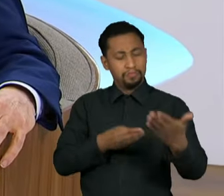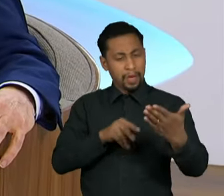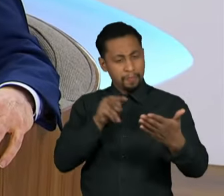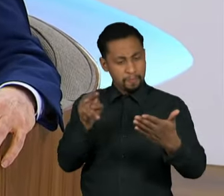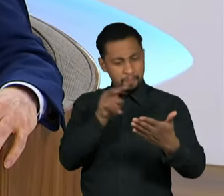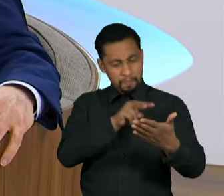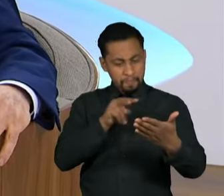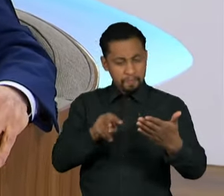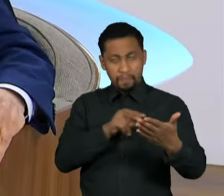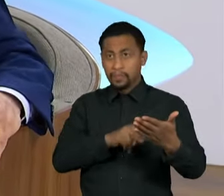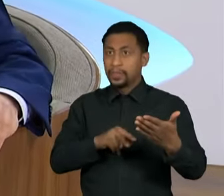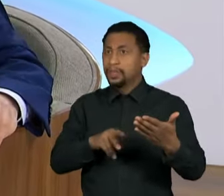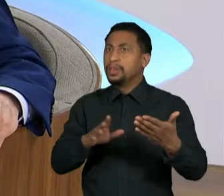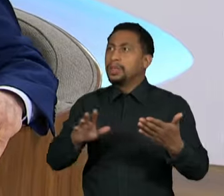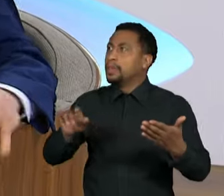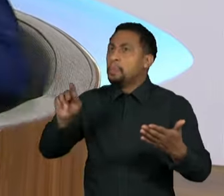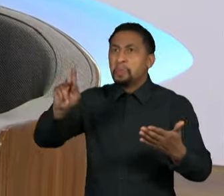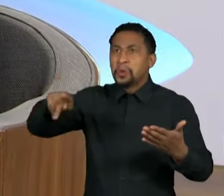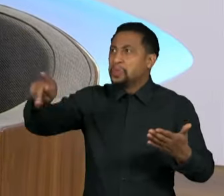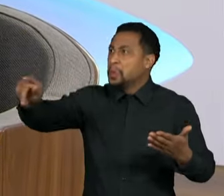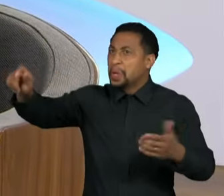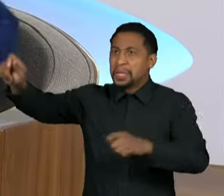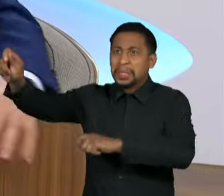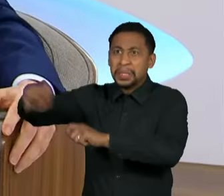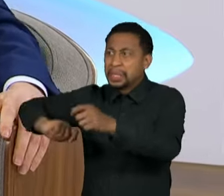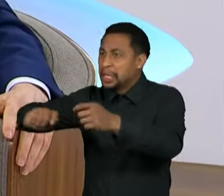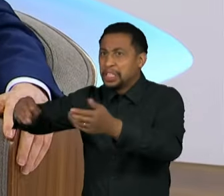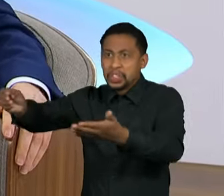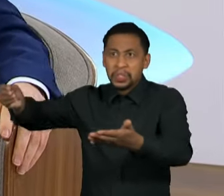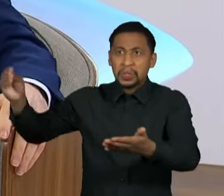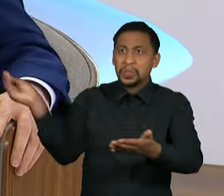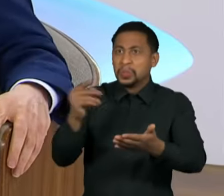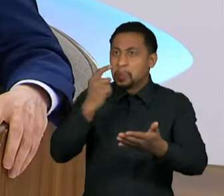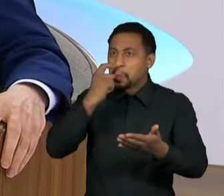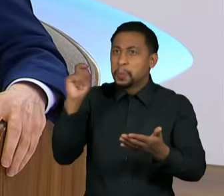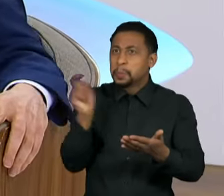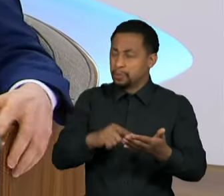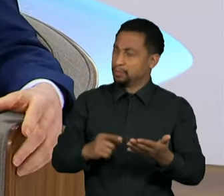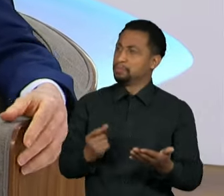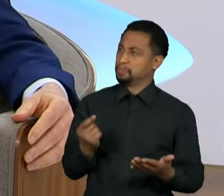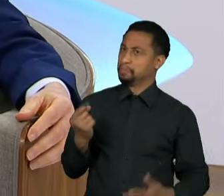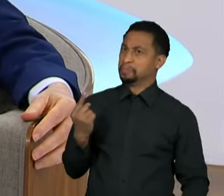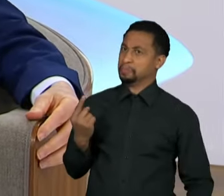the professor who had tossed the book, this torn book, into the trash bin,